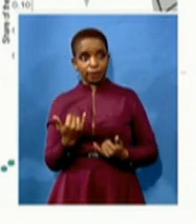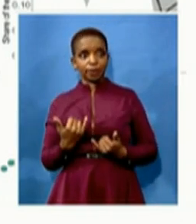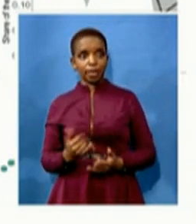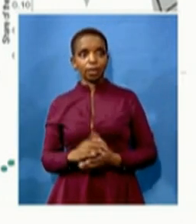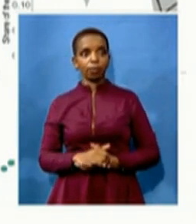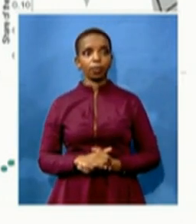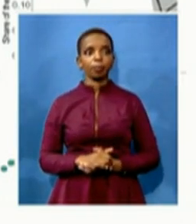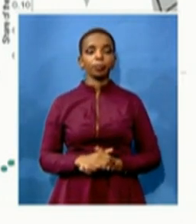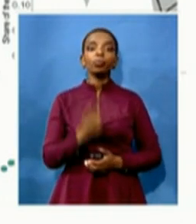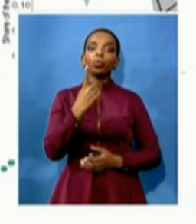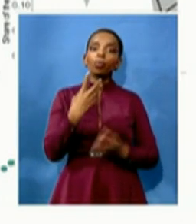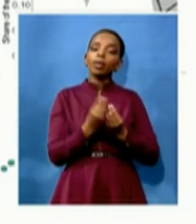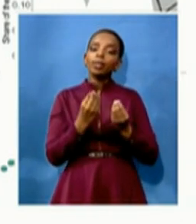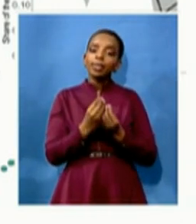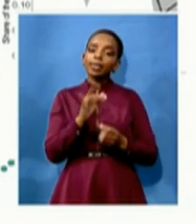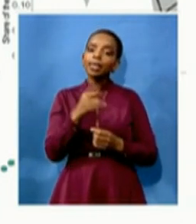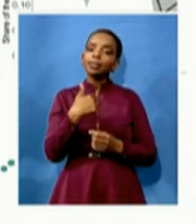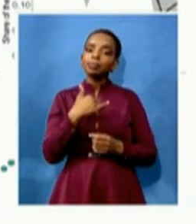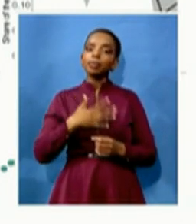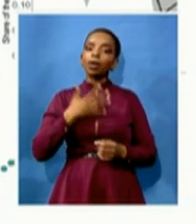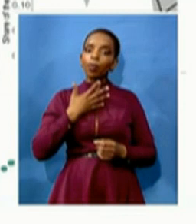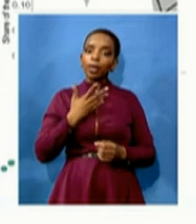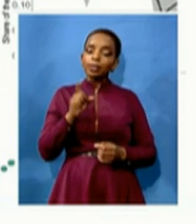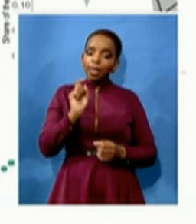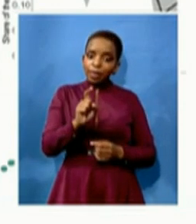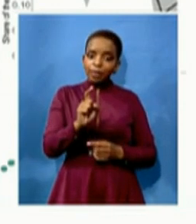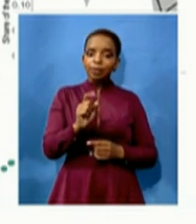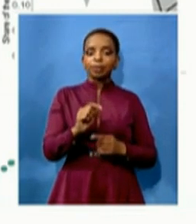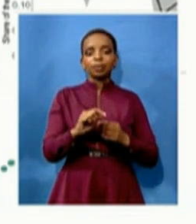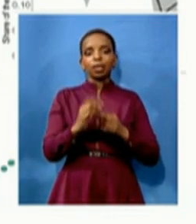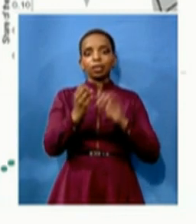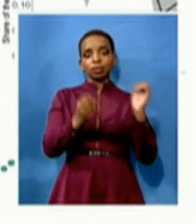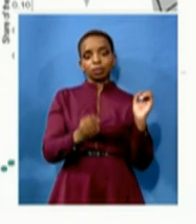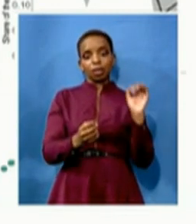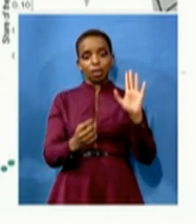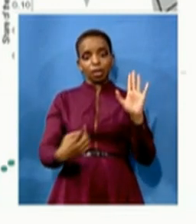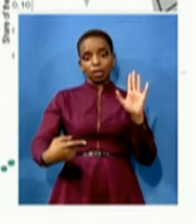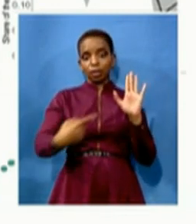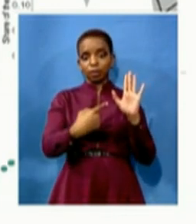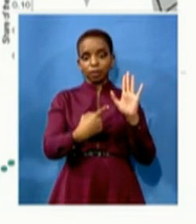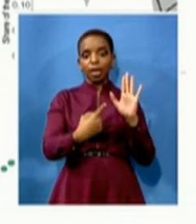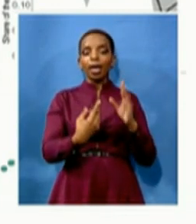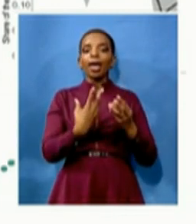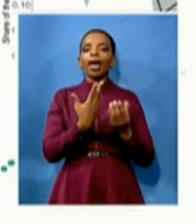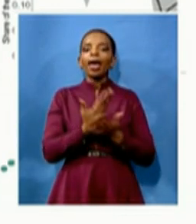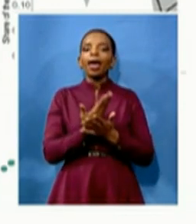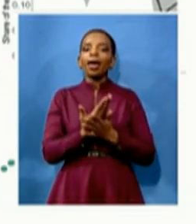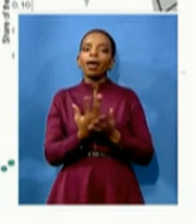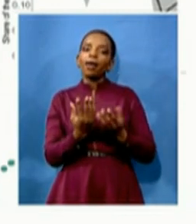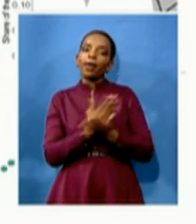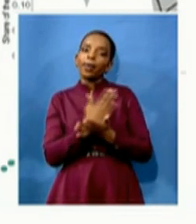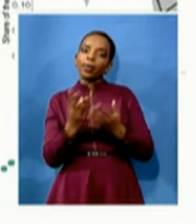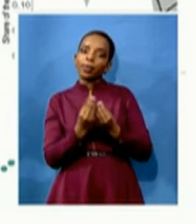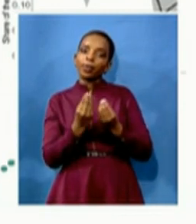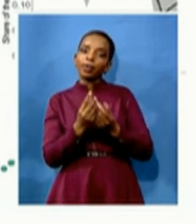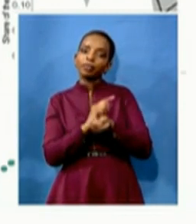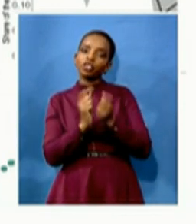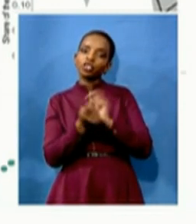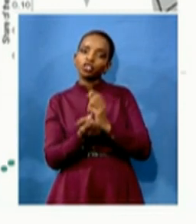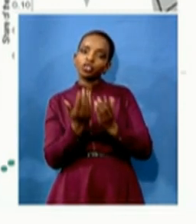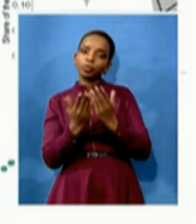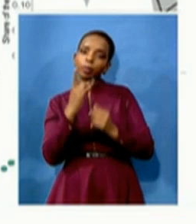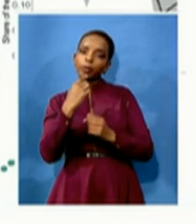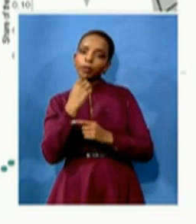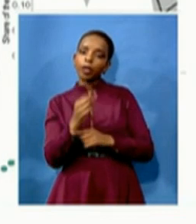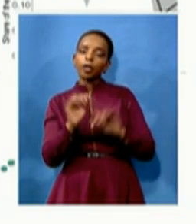there are some policy parameters where if we change them by 10%, the change in the number of infected